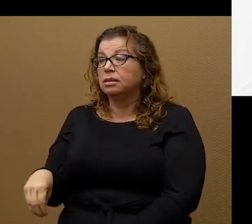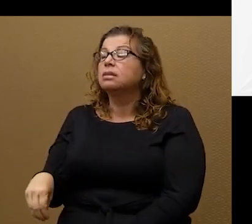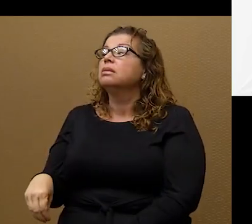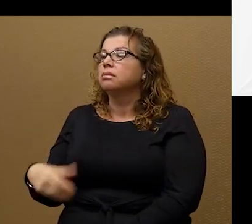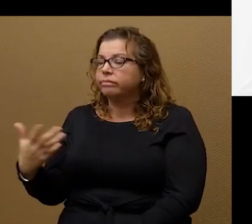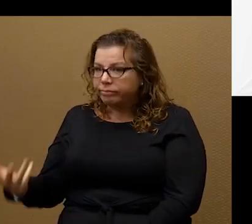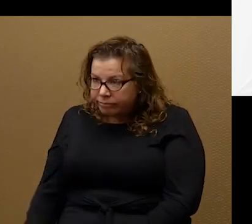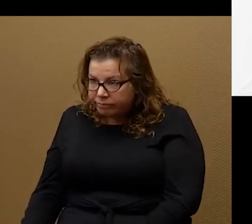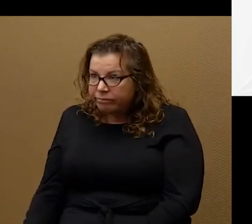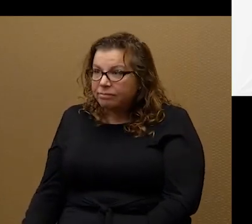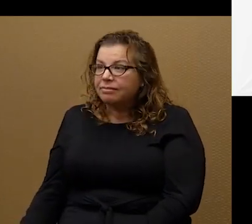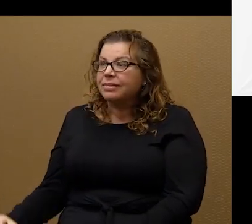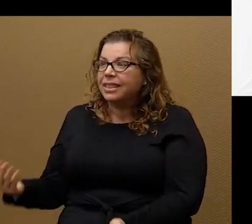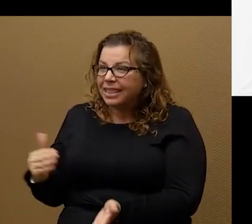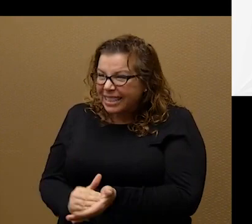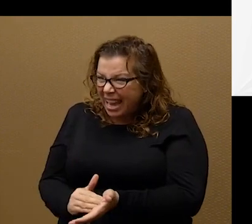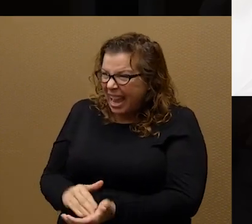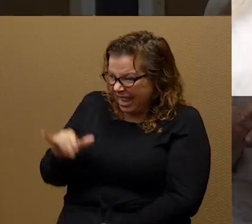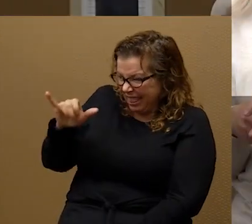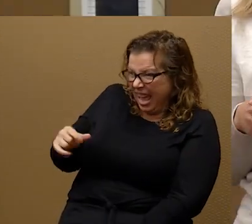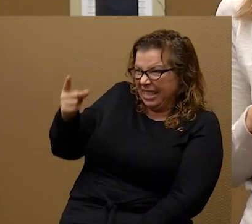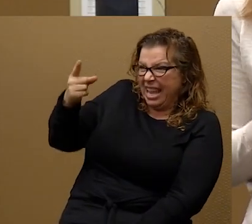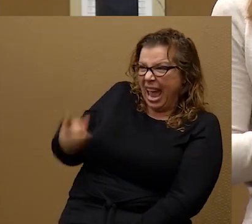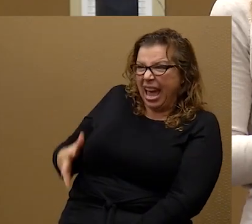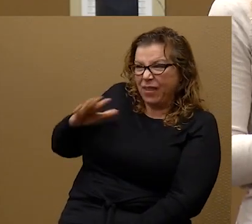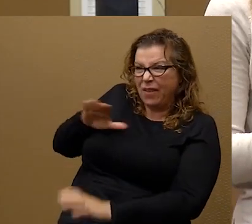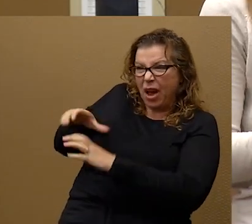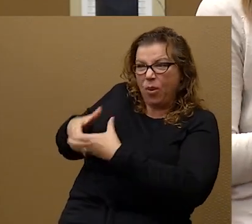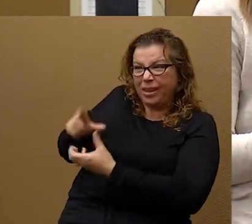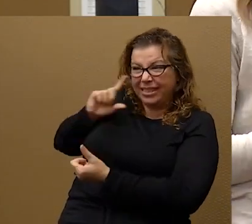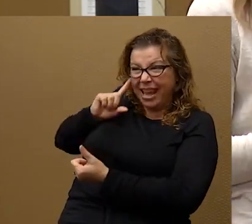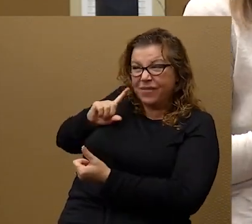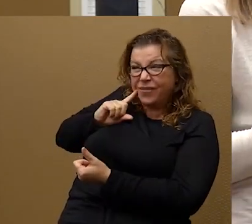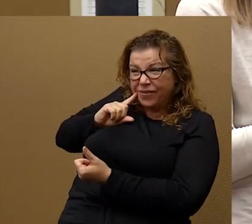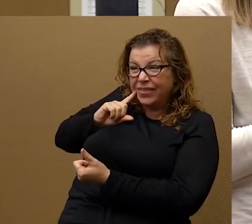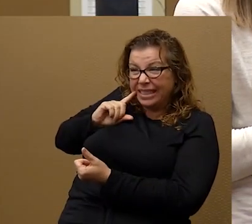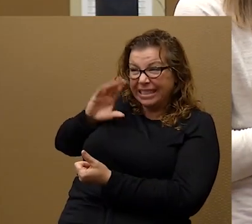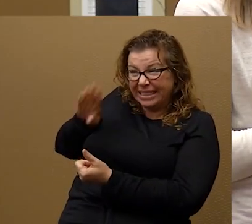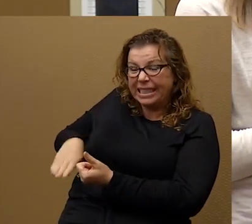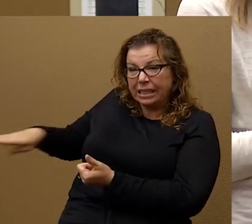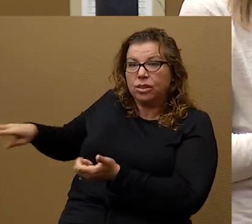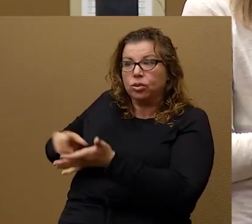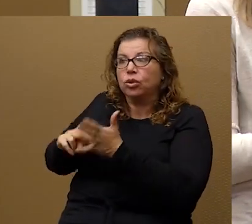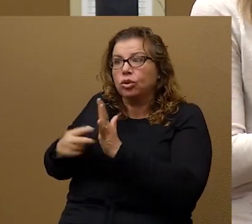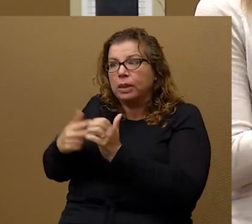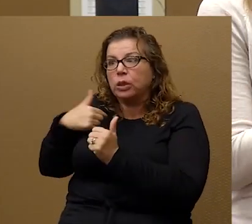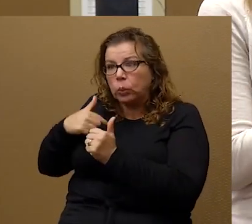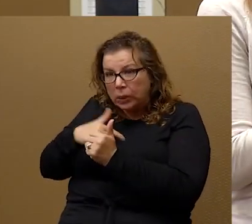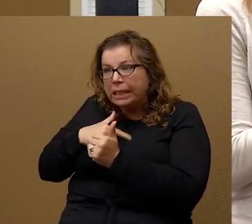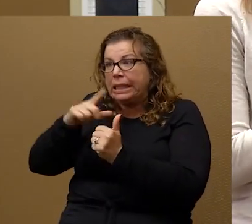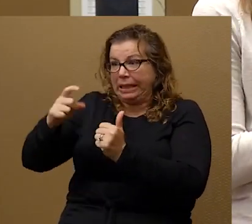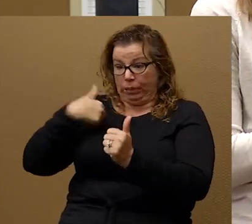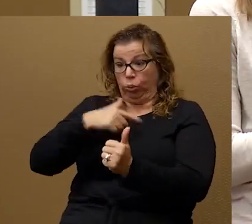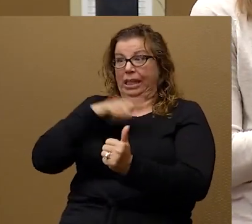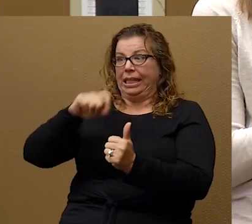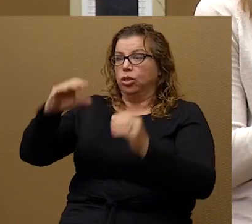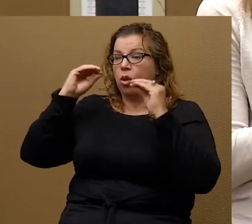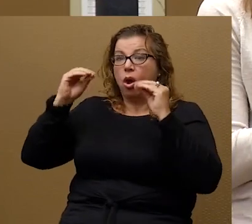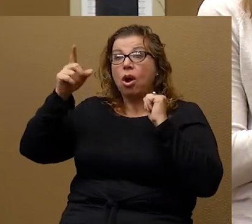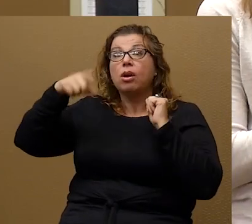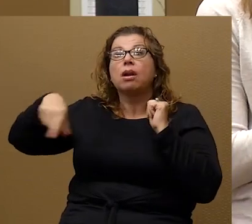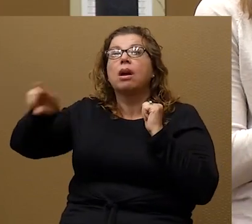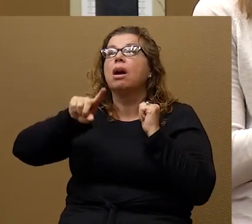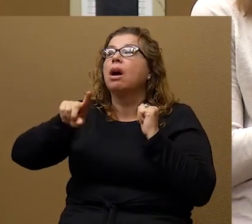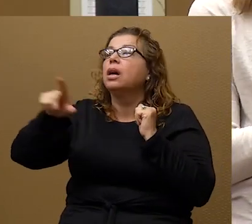is, again, 50% of our population. So we really need more instruction on this stuff. How many of you had classes in